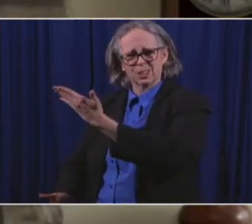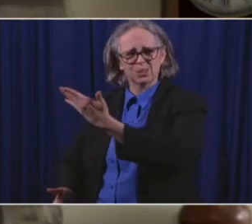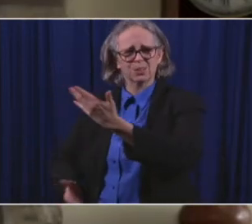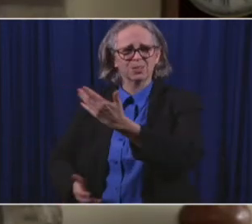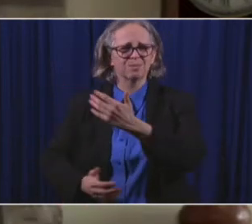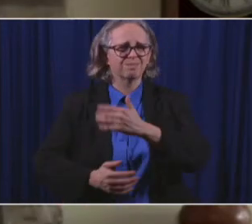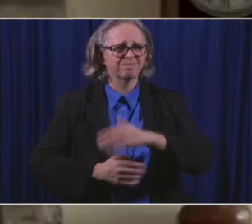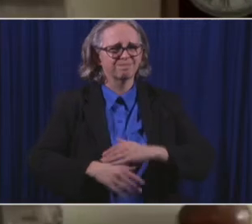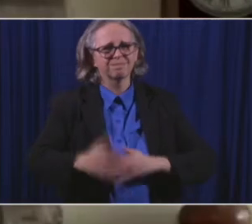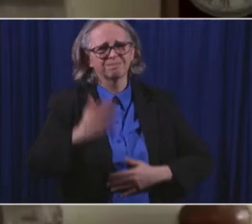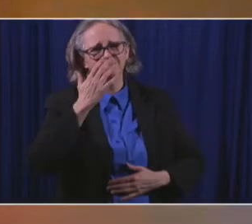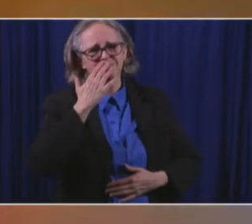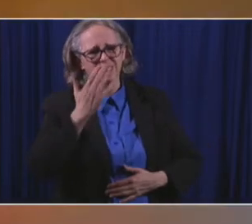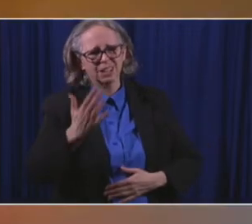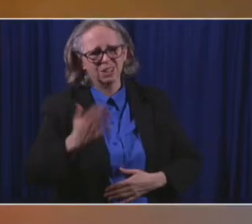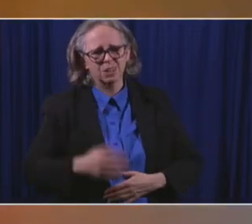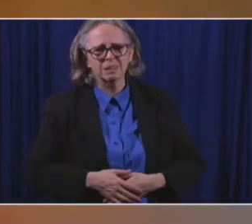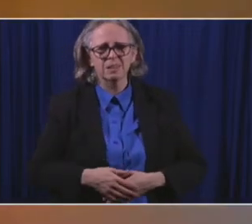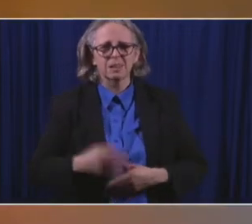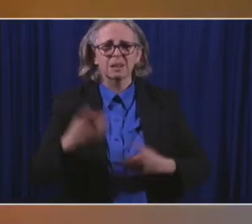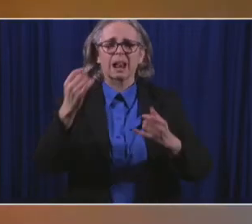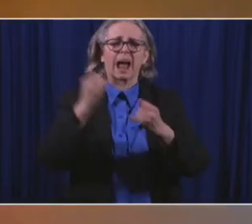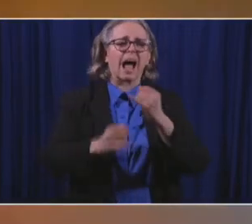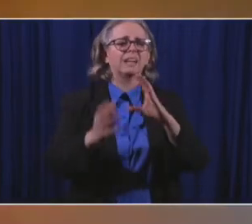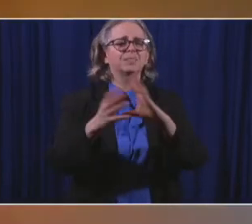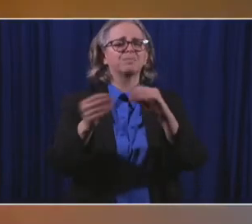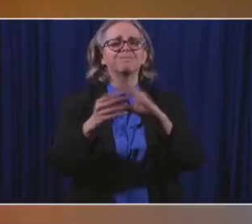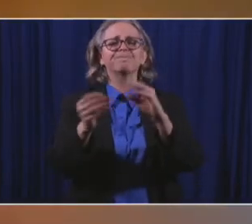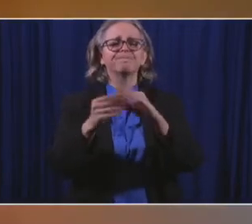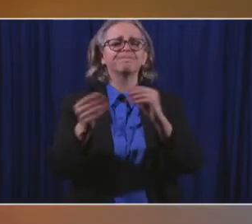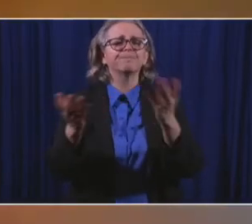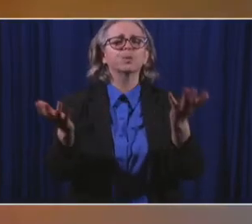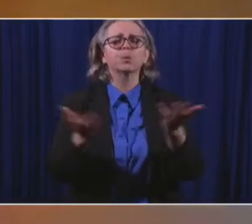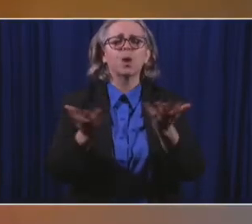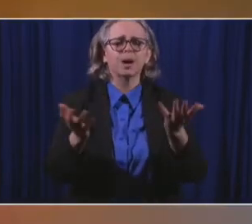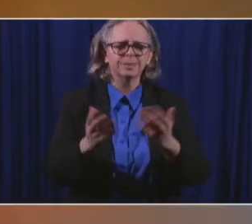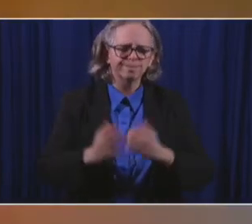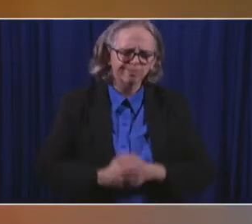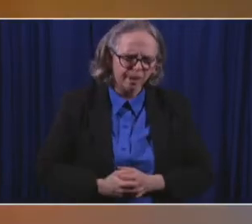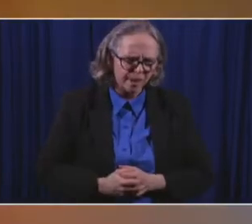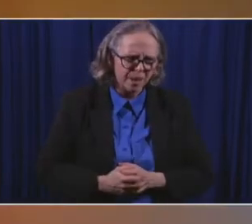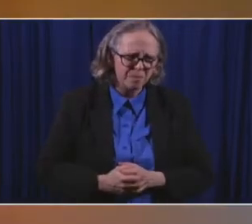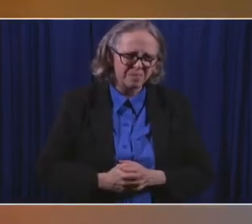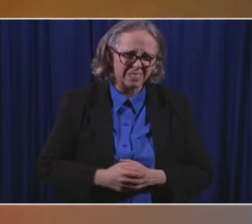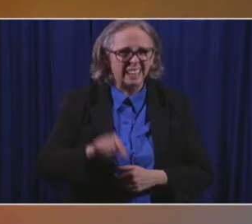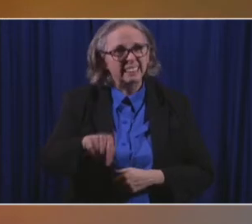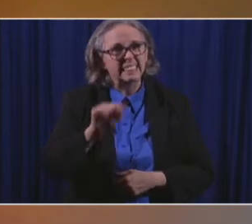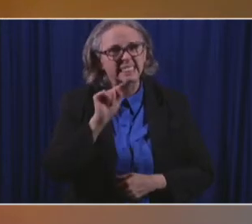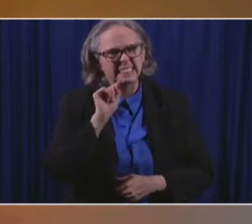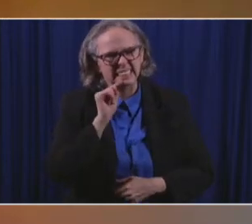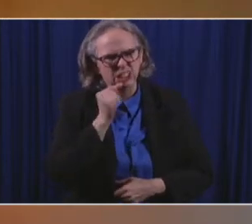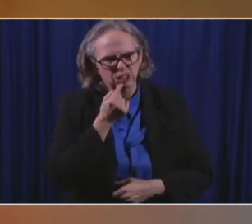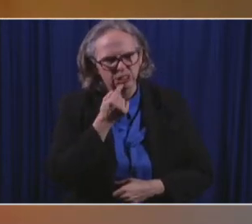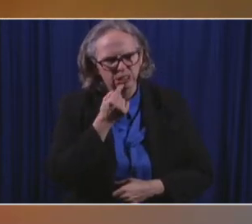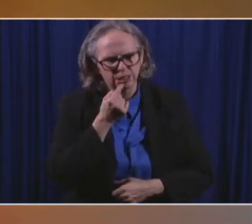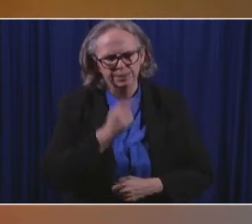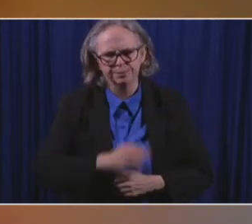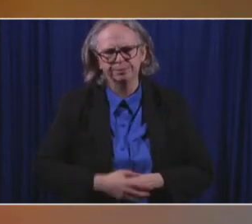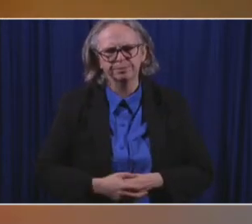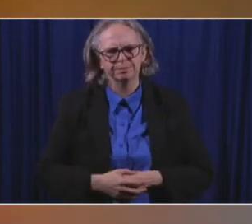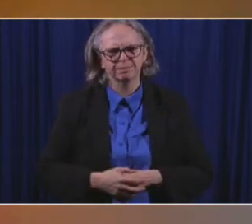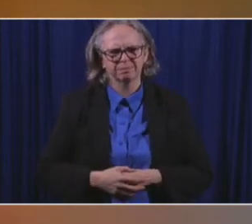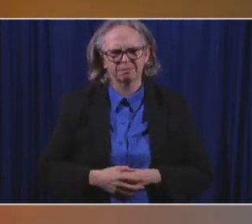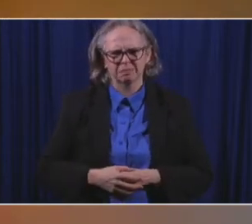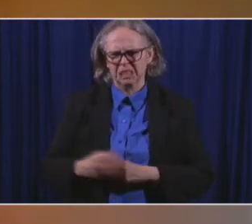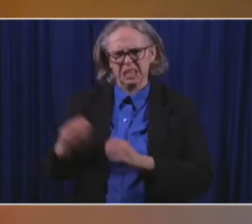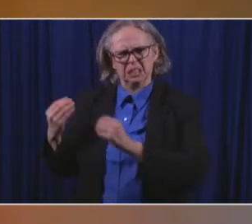Thank you. If there's anything else I think I would say is just, this is very serious. It's definitely different than the first wave.